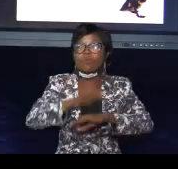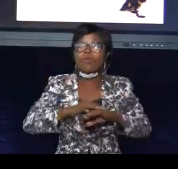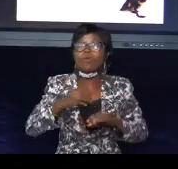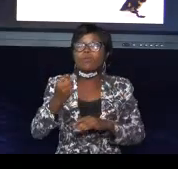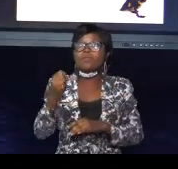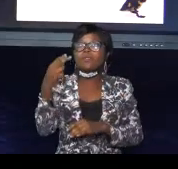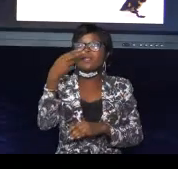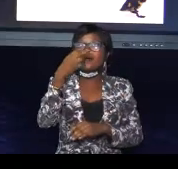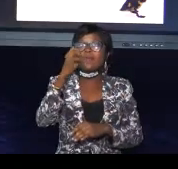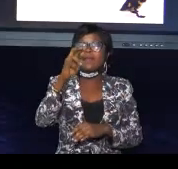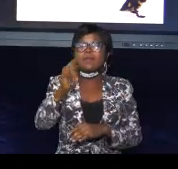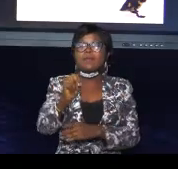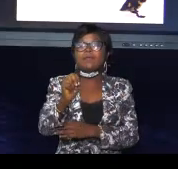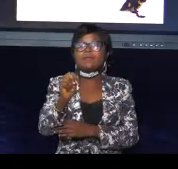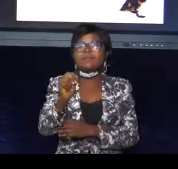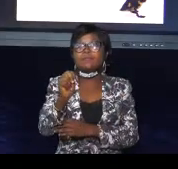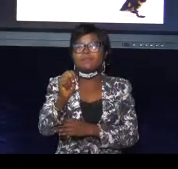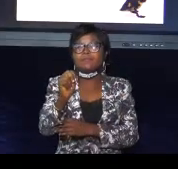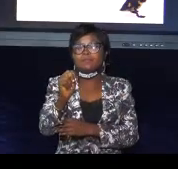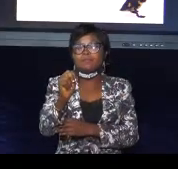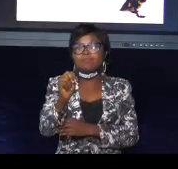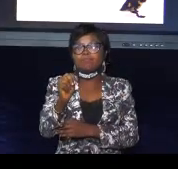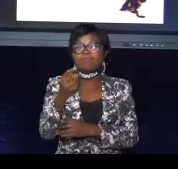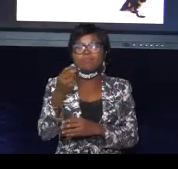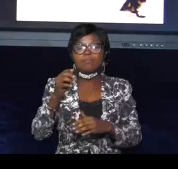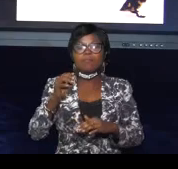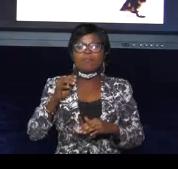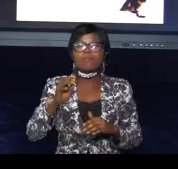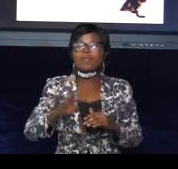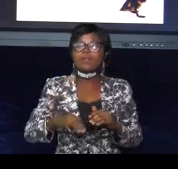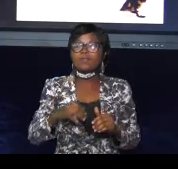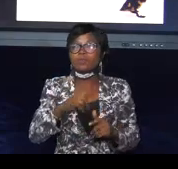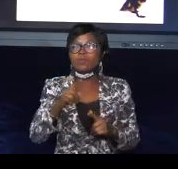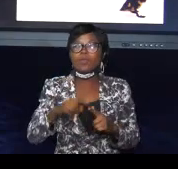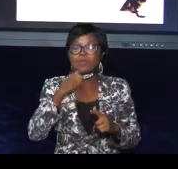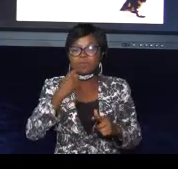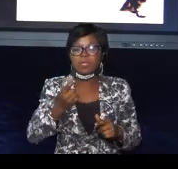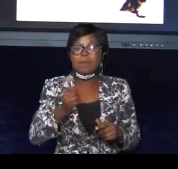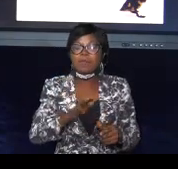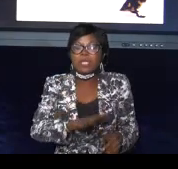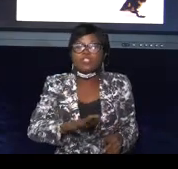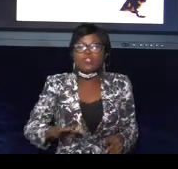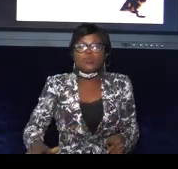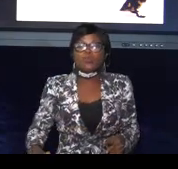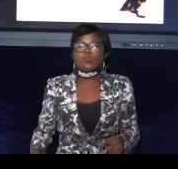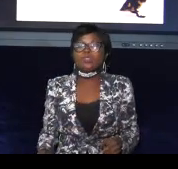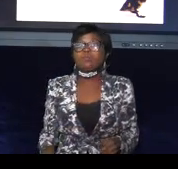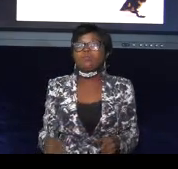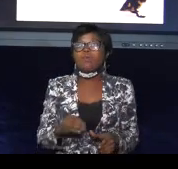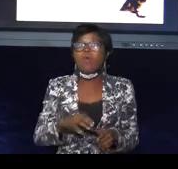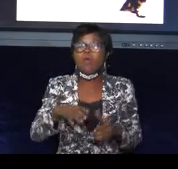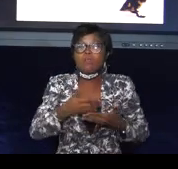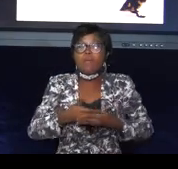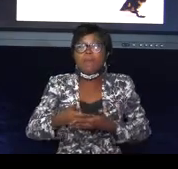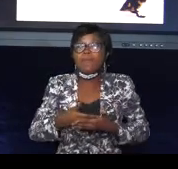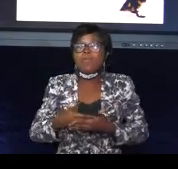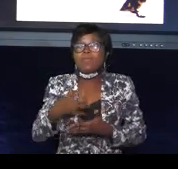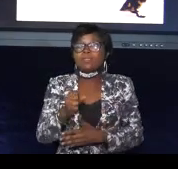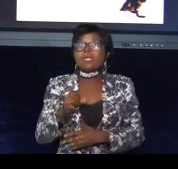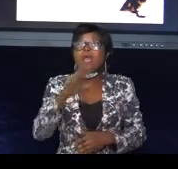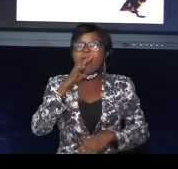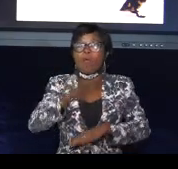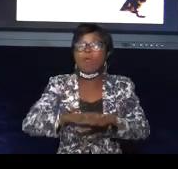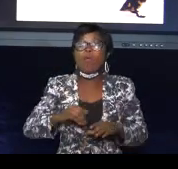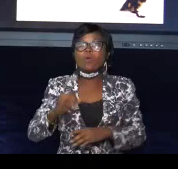the hen. It's called the hen. Then, when you talk about their babies, they are called chicken.